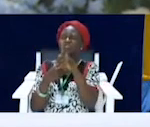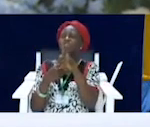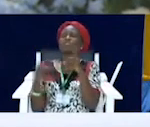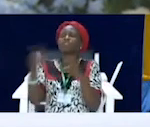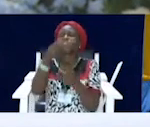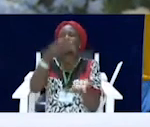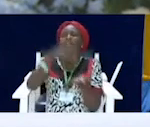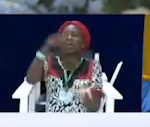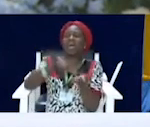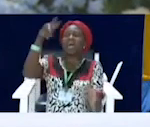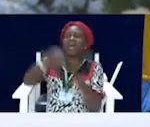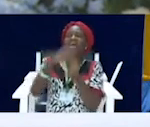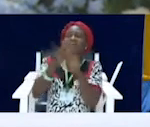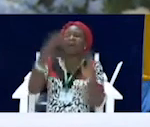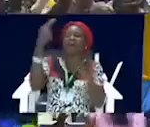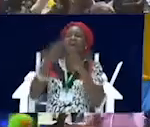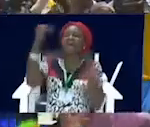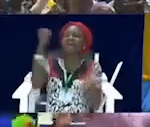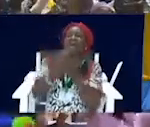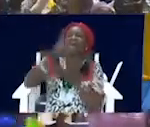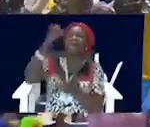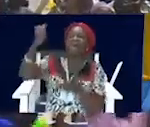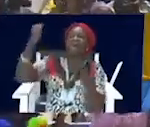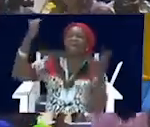you'll be jumping.